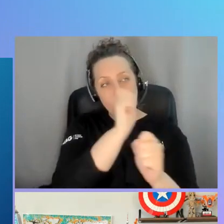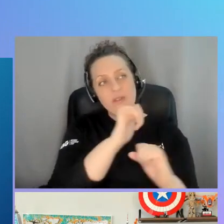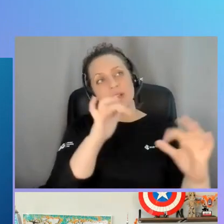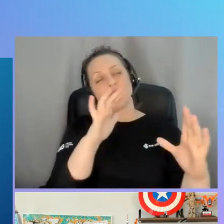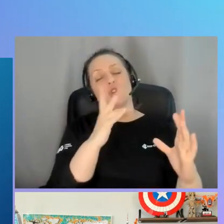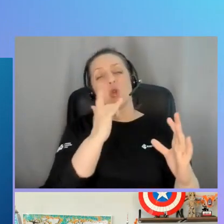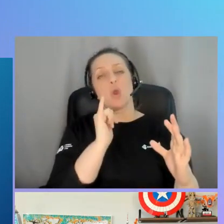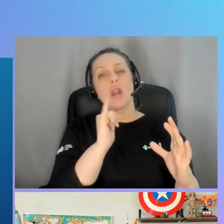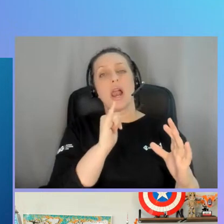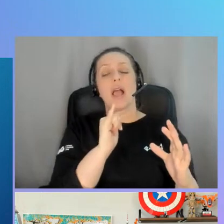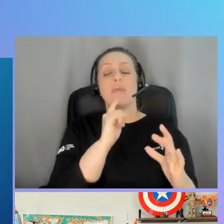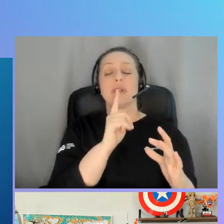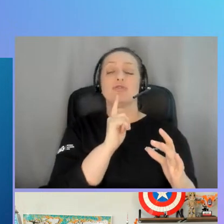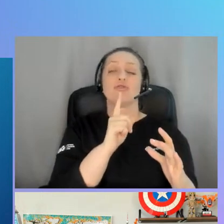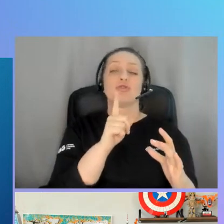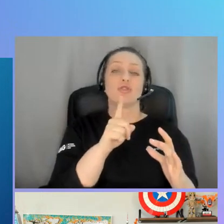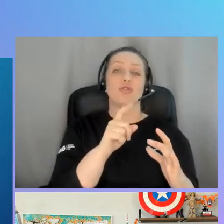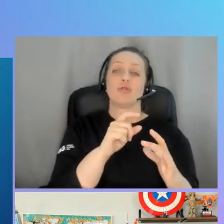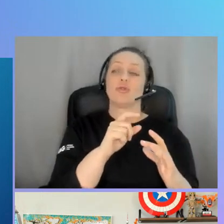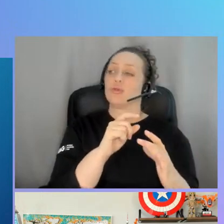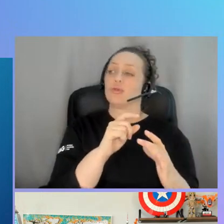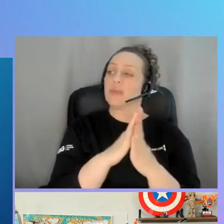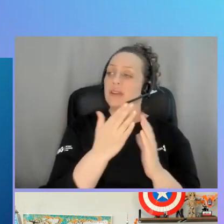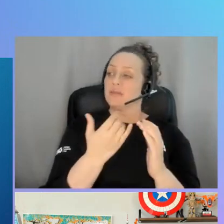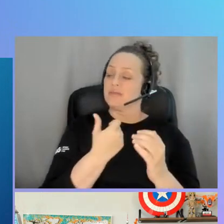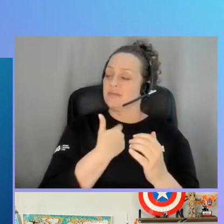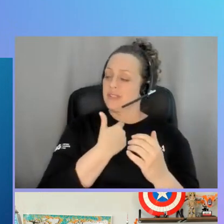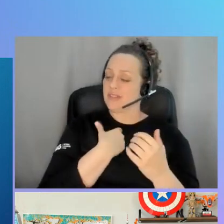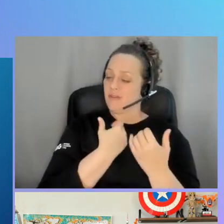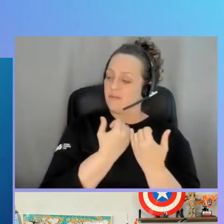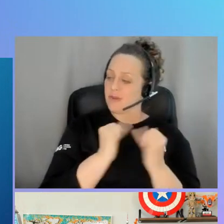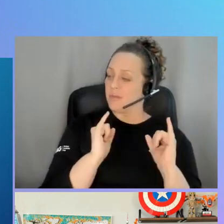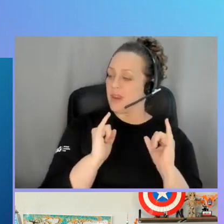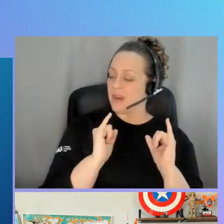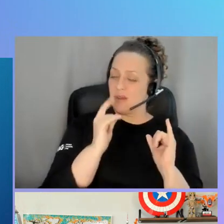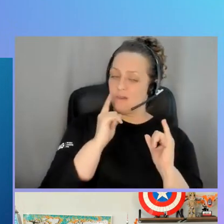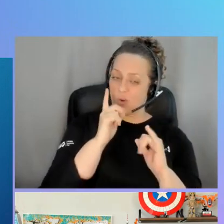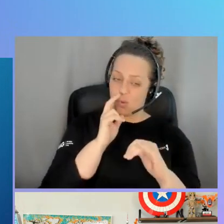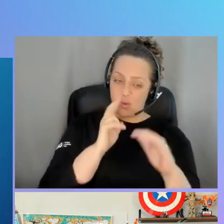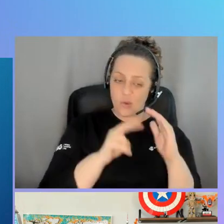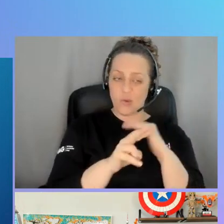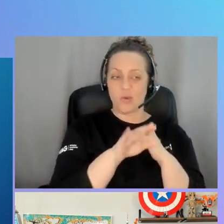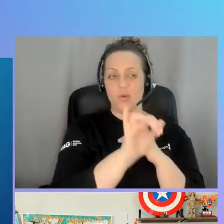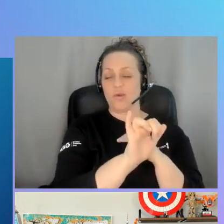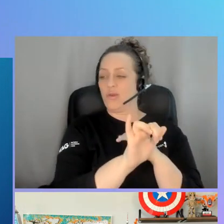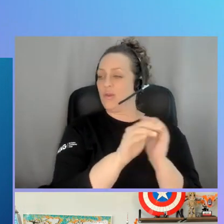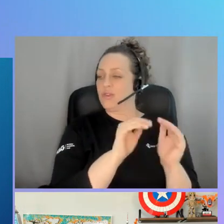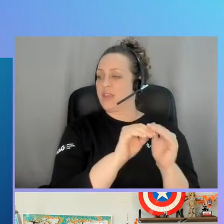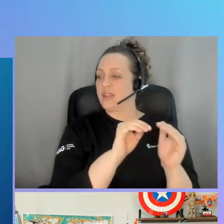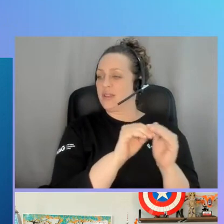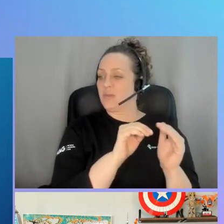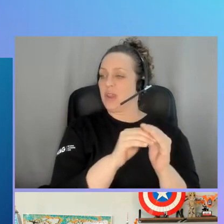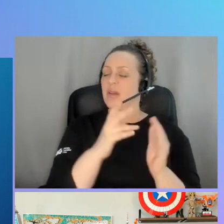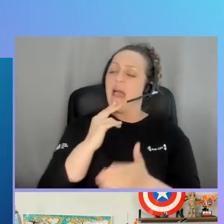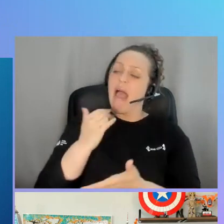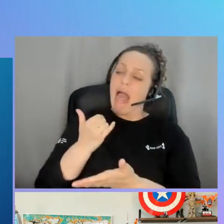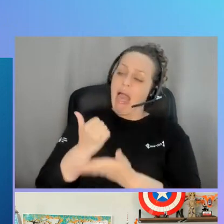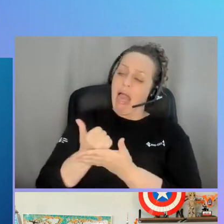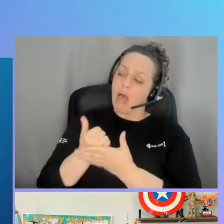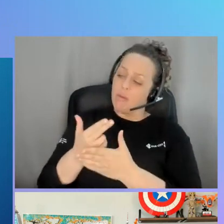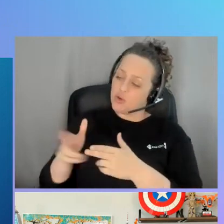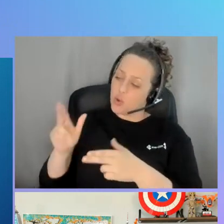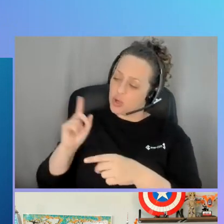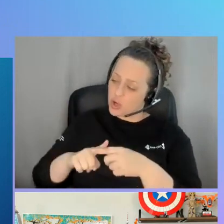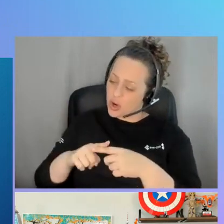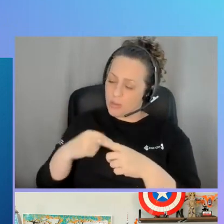sure that you're in a position to be self-sufficient and self-sustained into the future. You know, we may need help in the short term, but we should always be